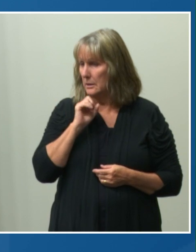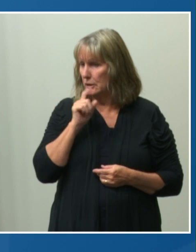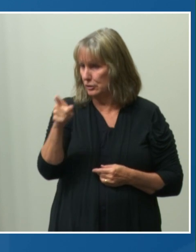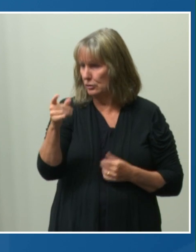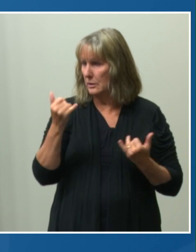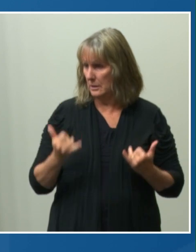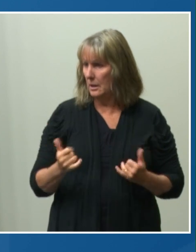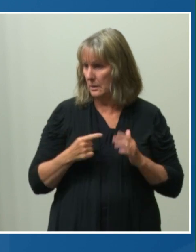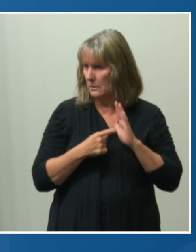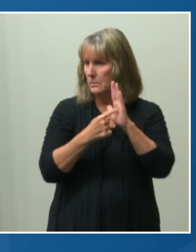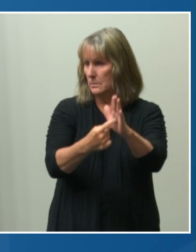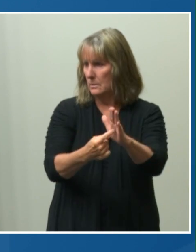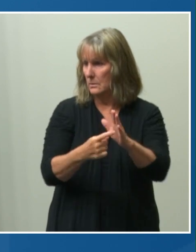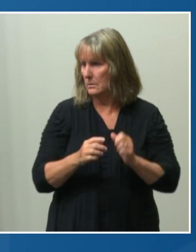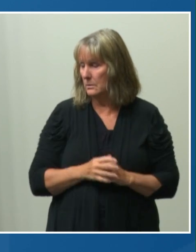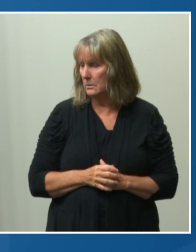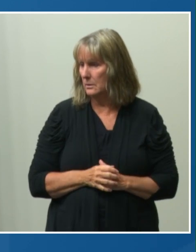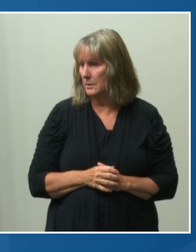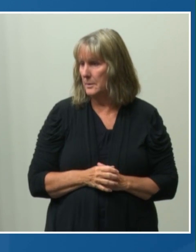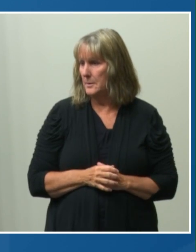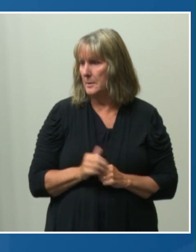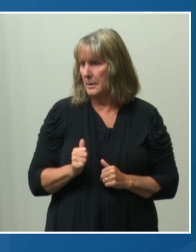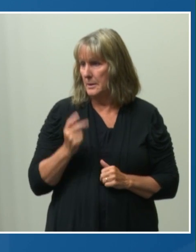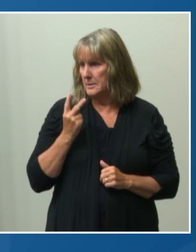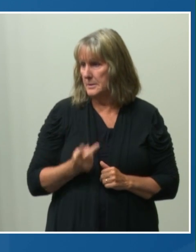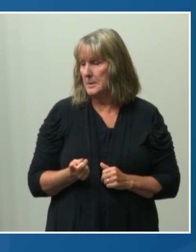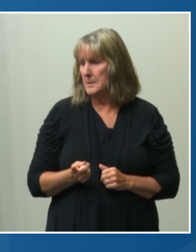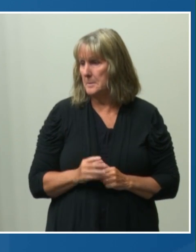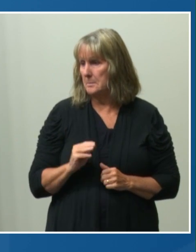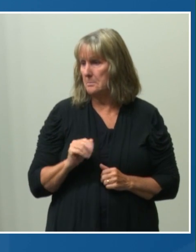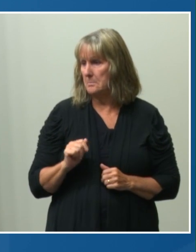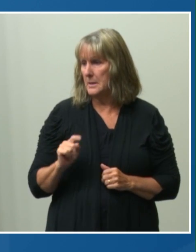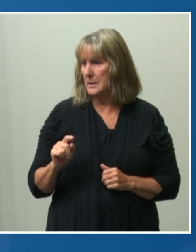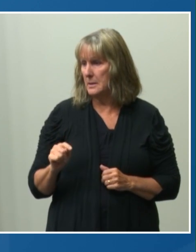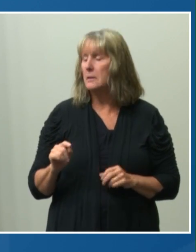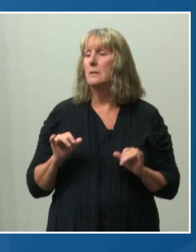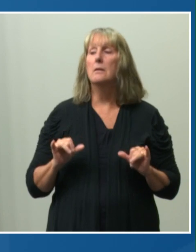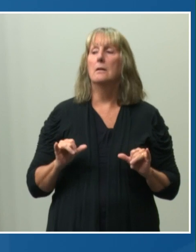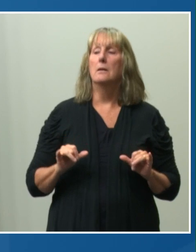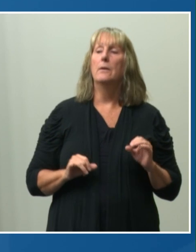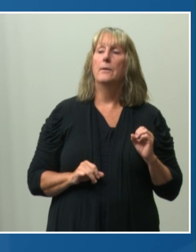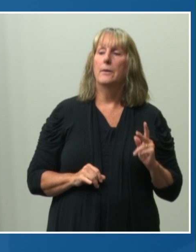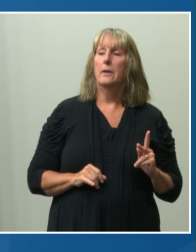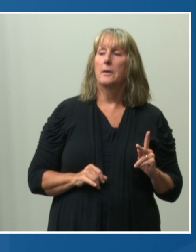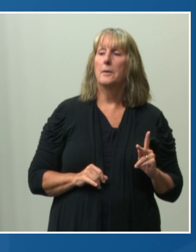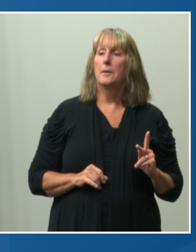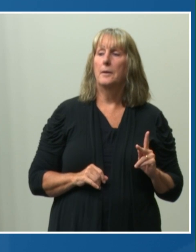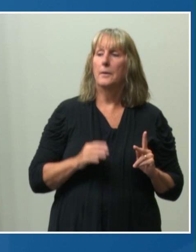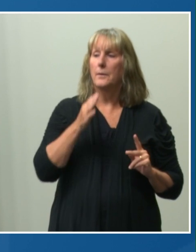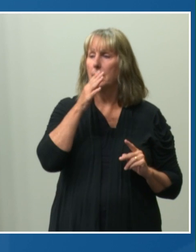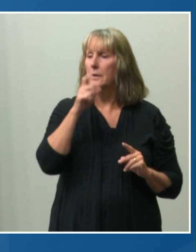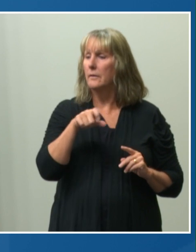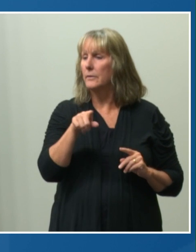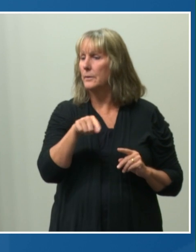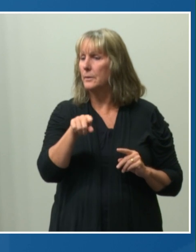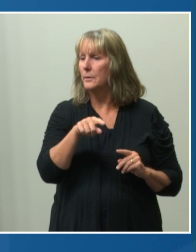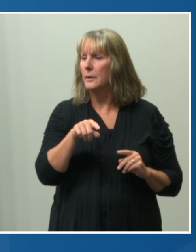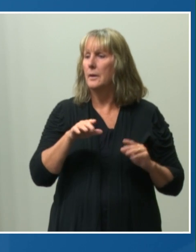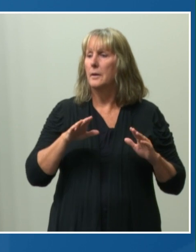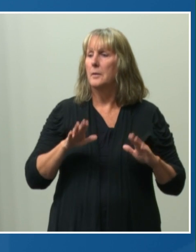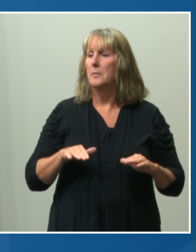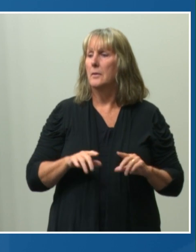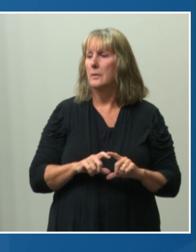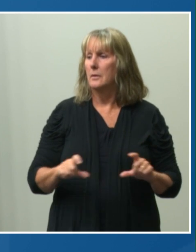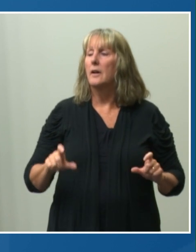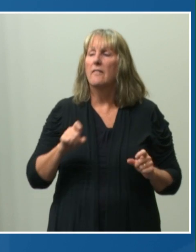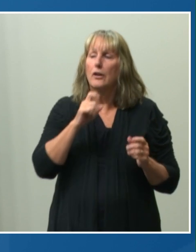group? They're on the website that they're showing. Okay, I'll have to check